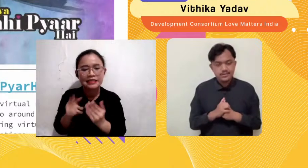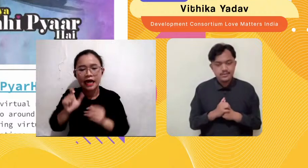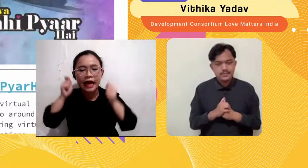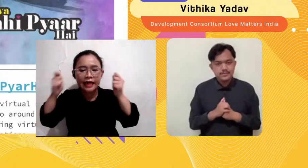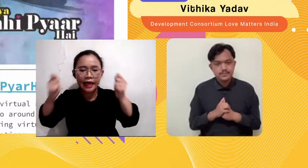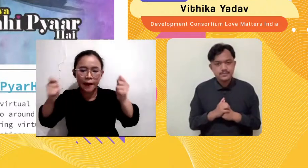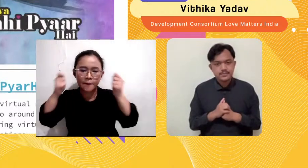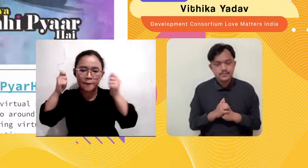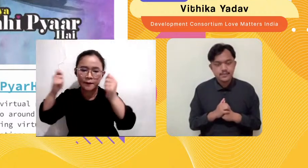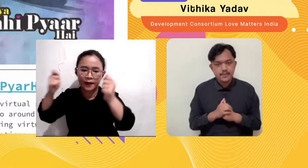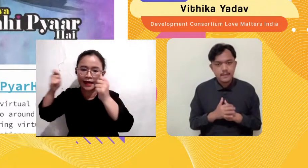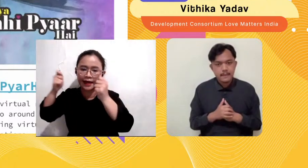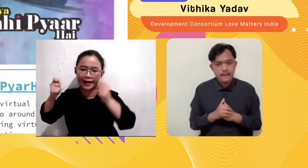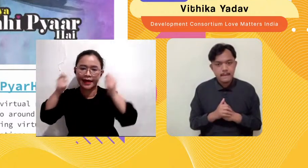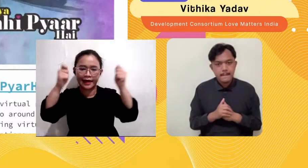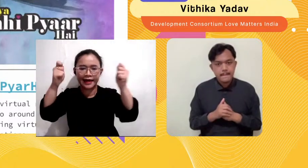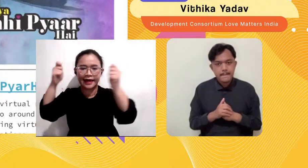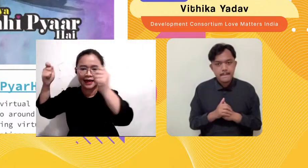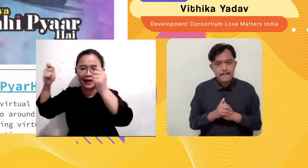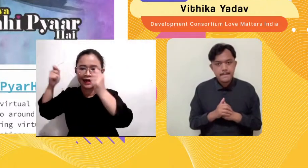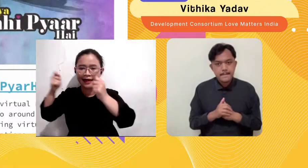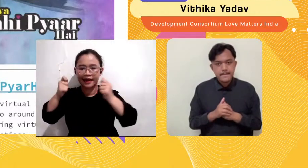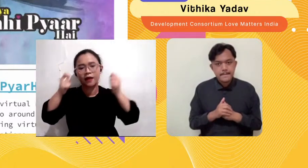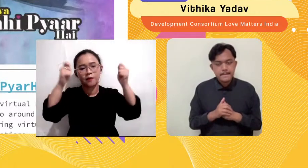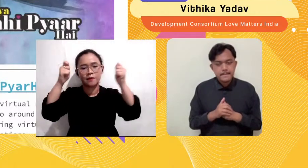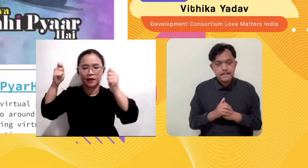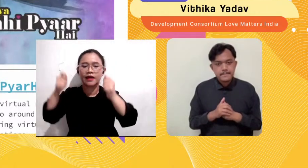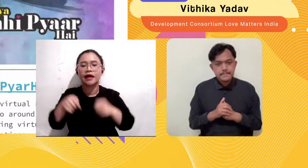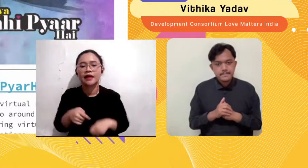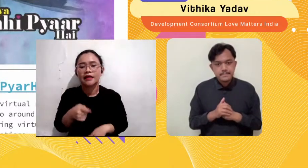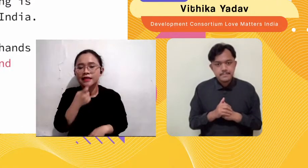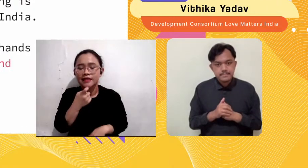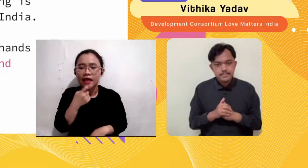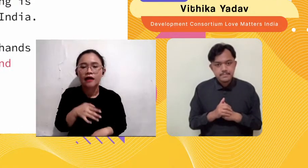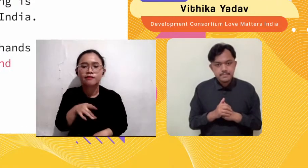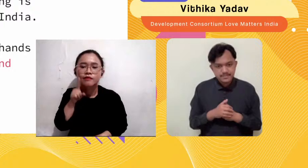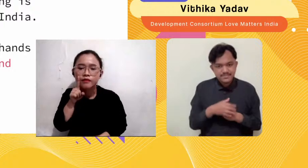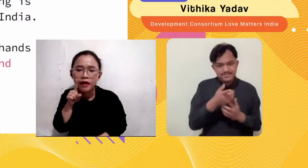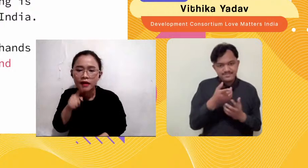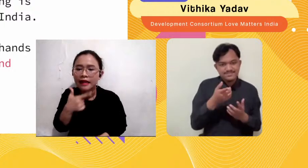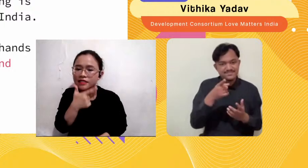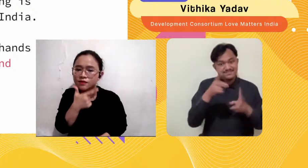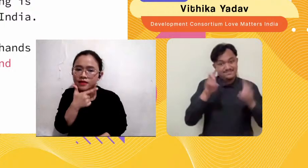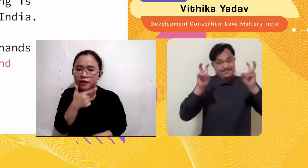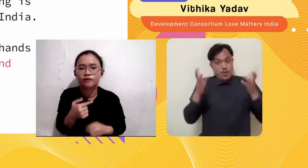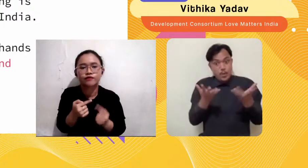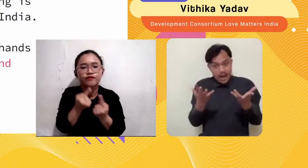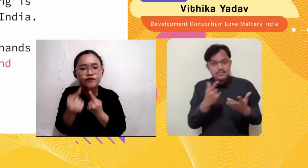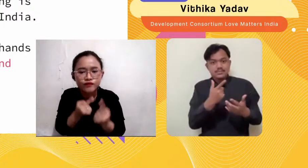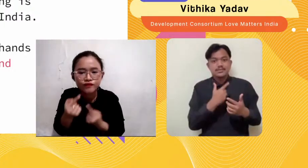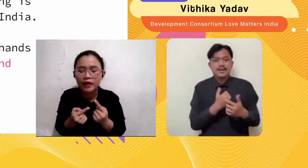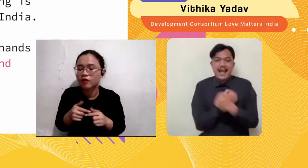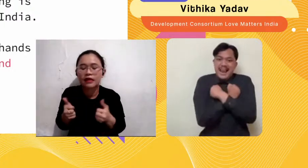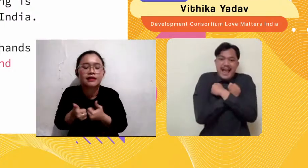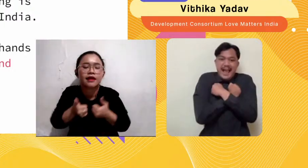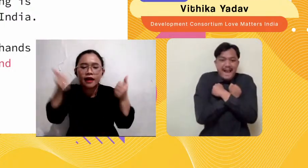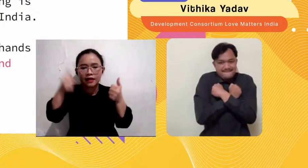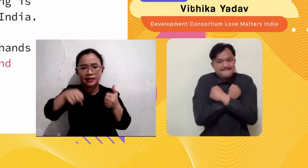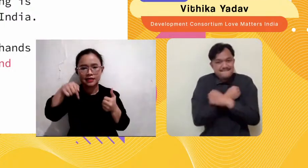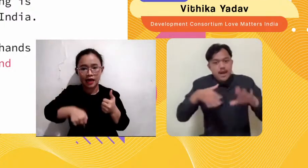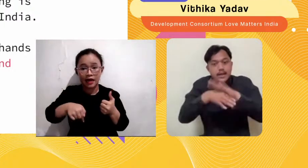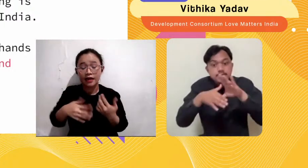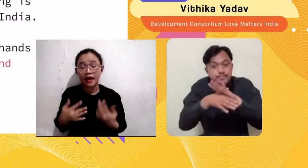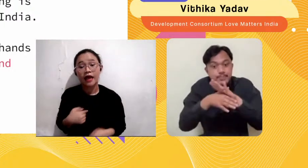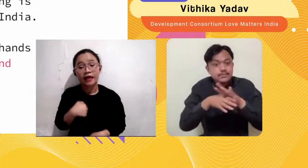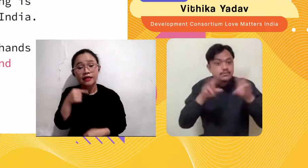out misogyny in in Bollywood music and popular culture in India. Talking about again hardcore sex